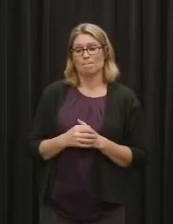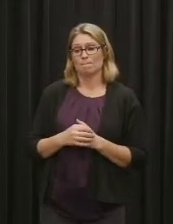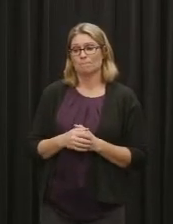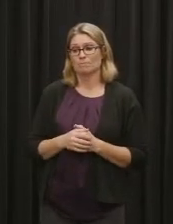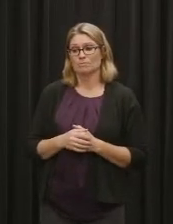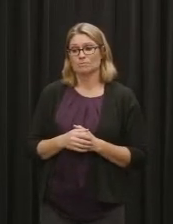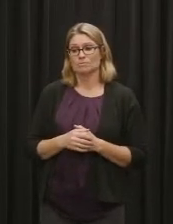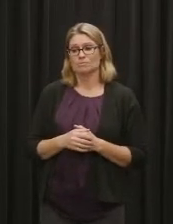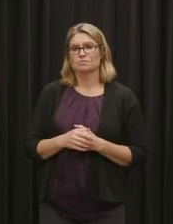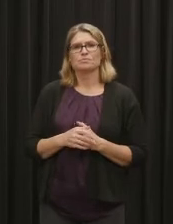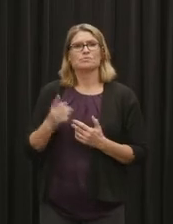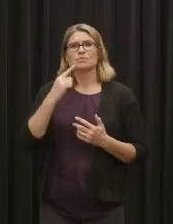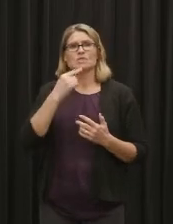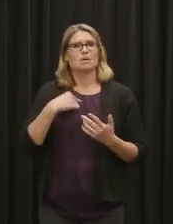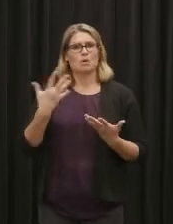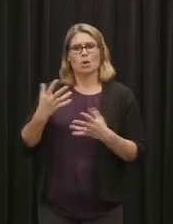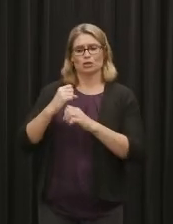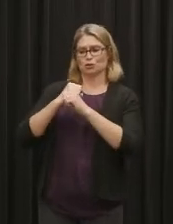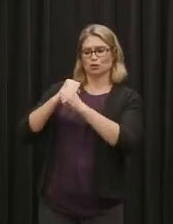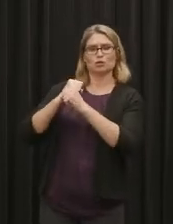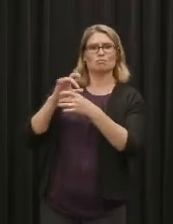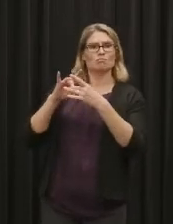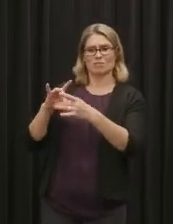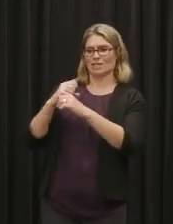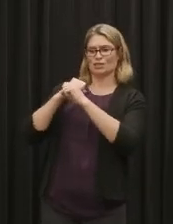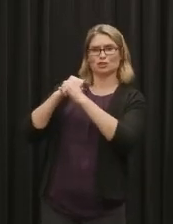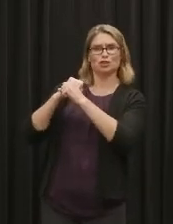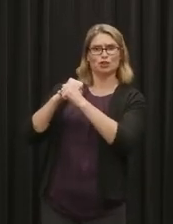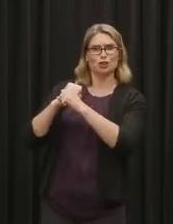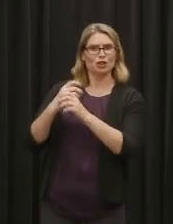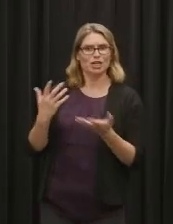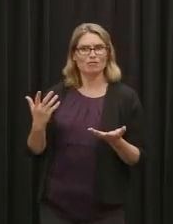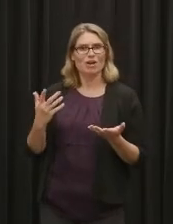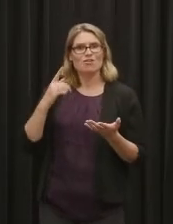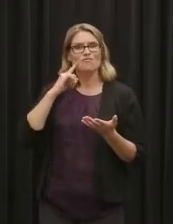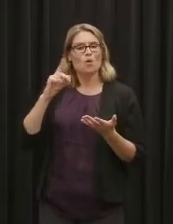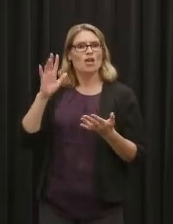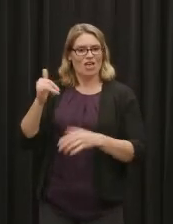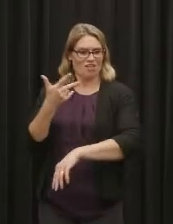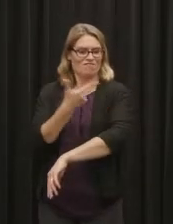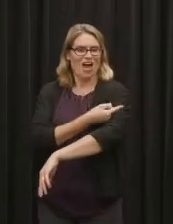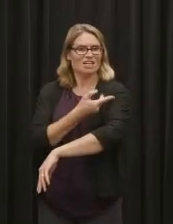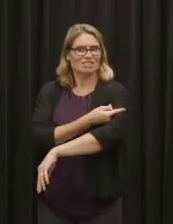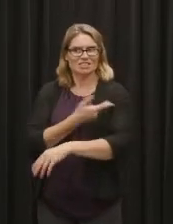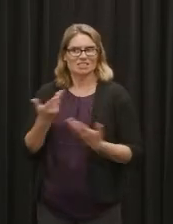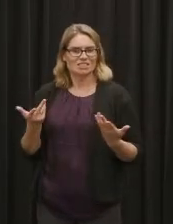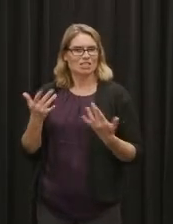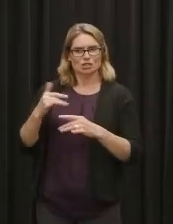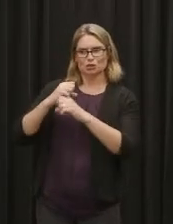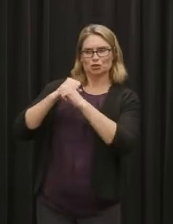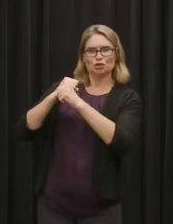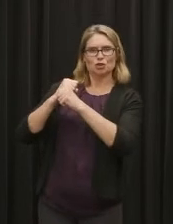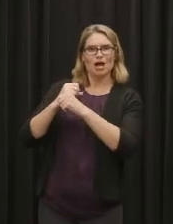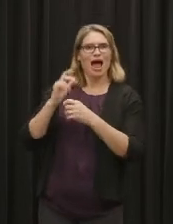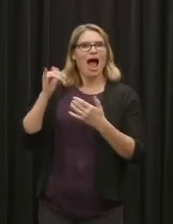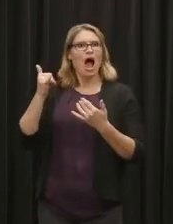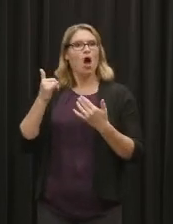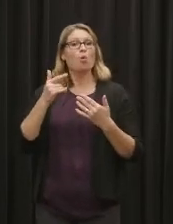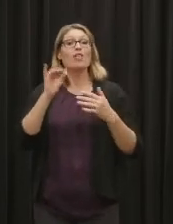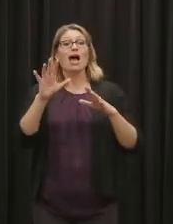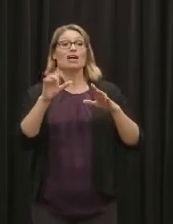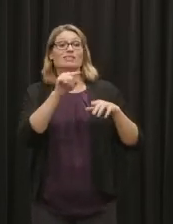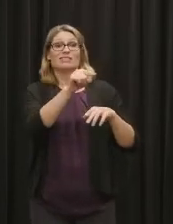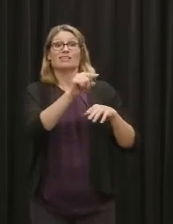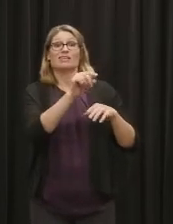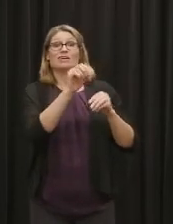the security of the vaccine and what precautions or steps will be taken to secure the